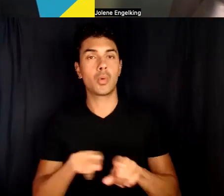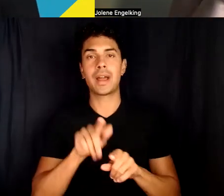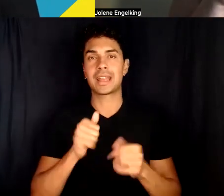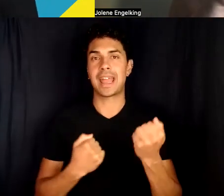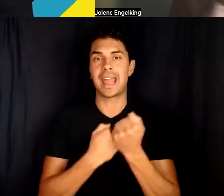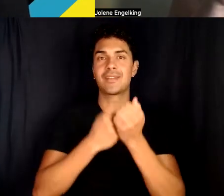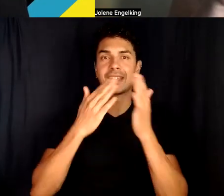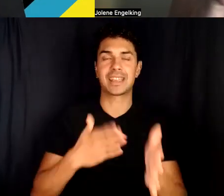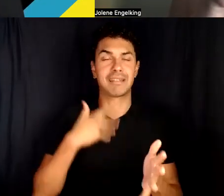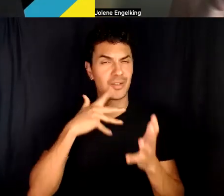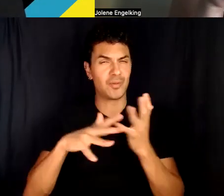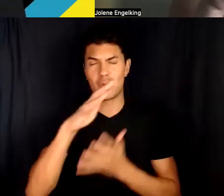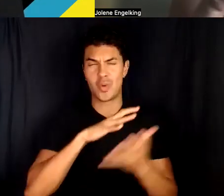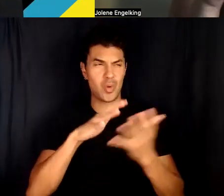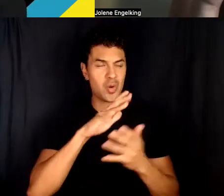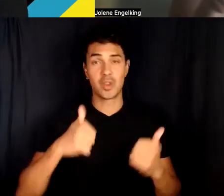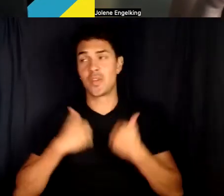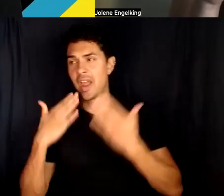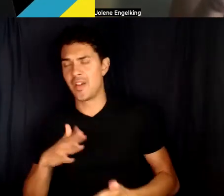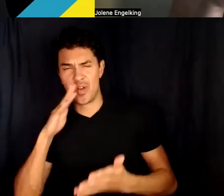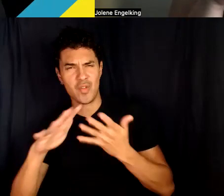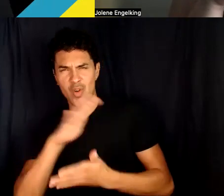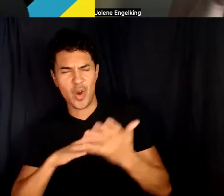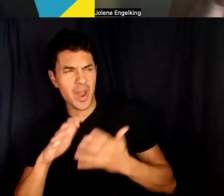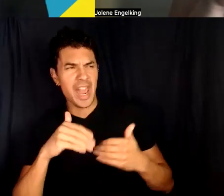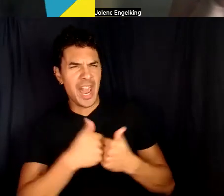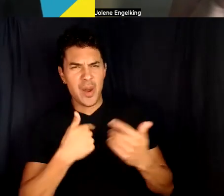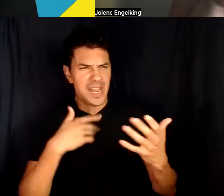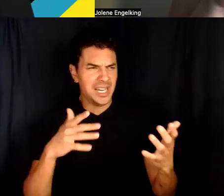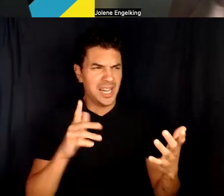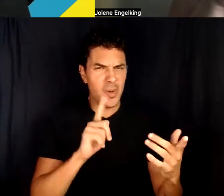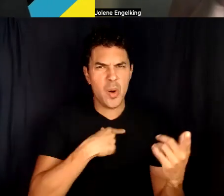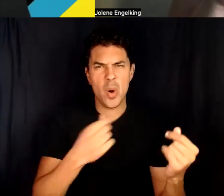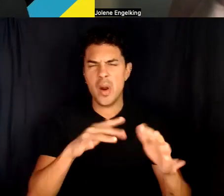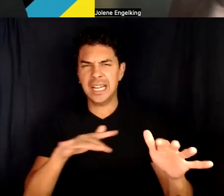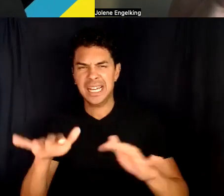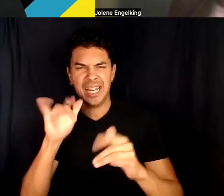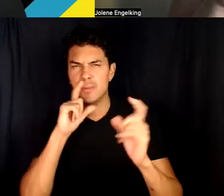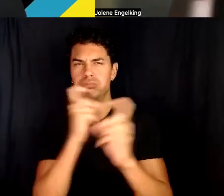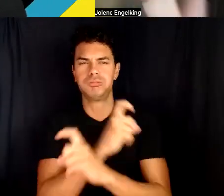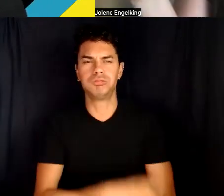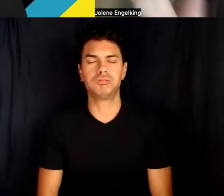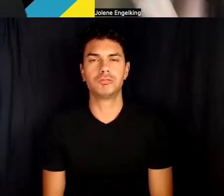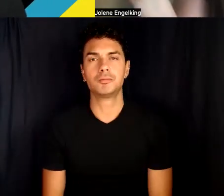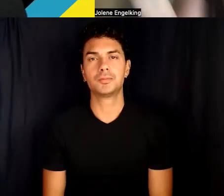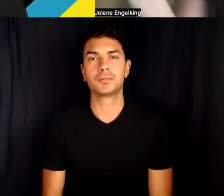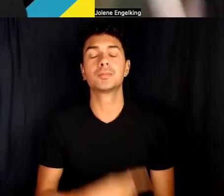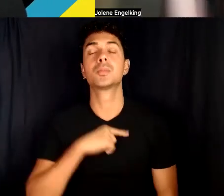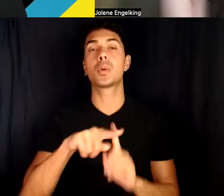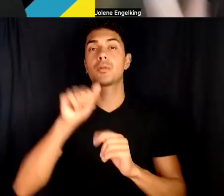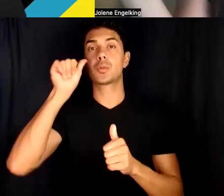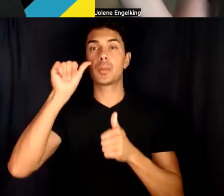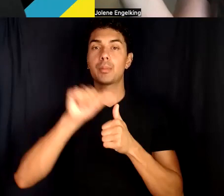for survivors who aren't dealing with sexual assault day in and day out, right? And I think that we also have to kind of remember that